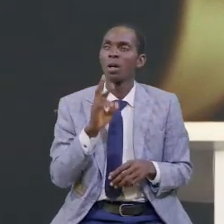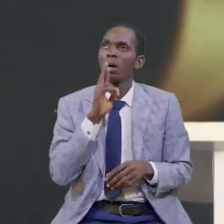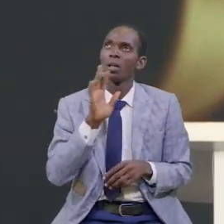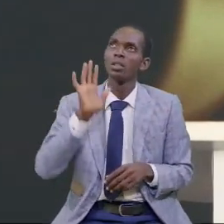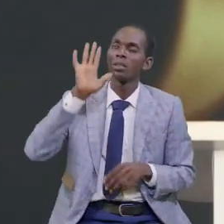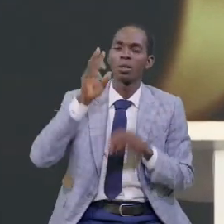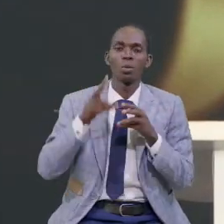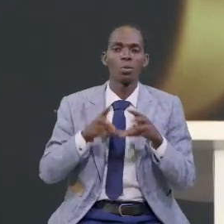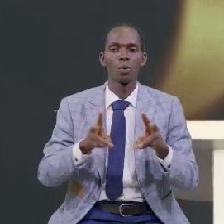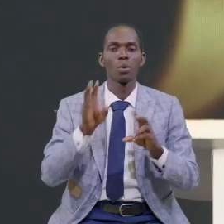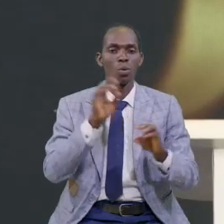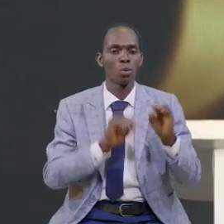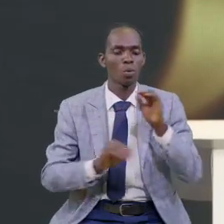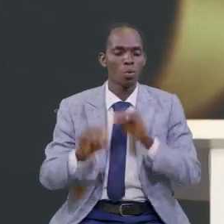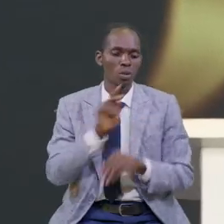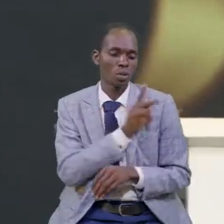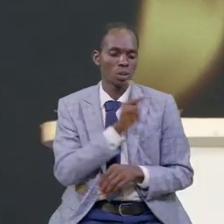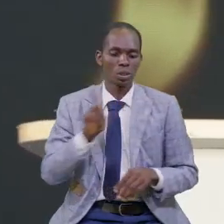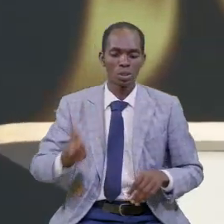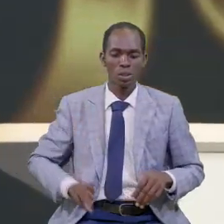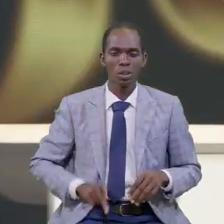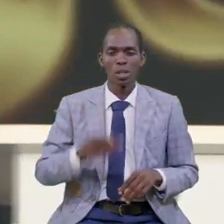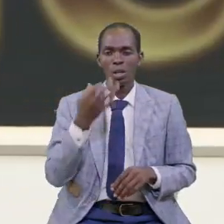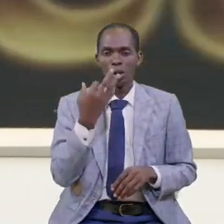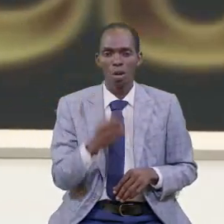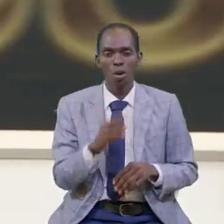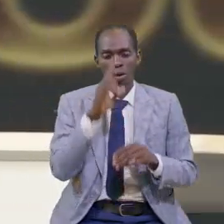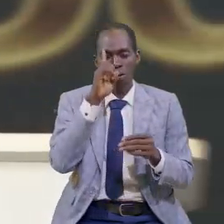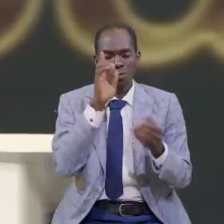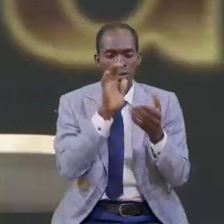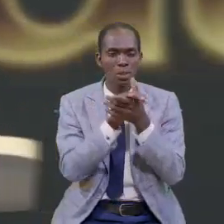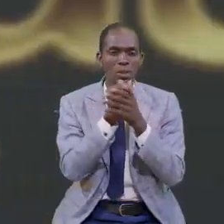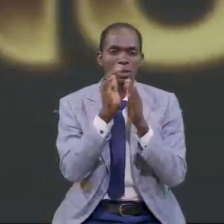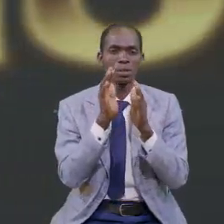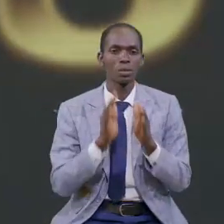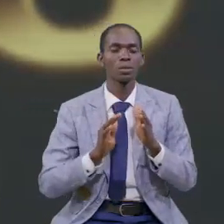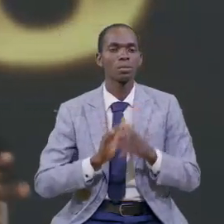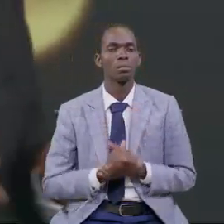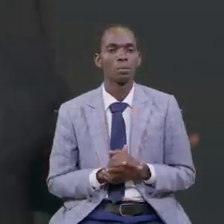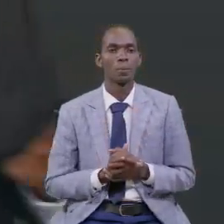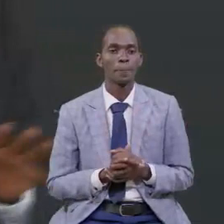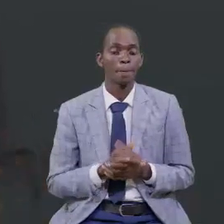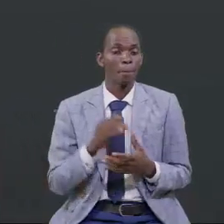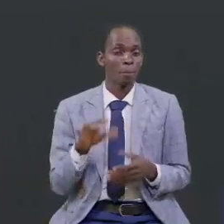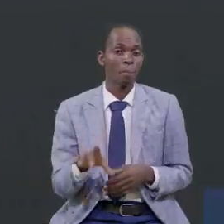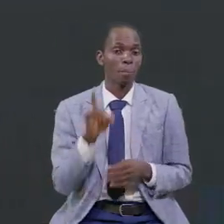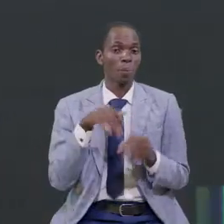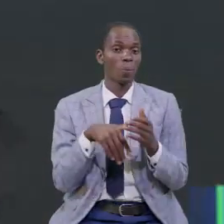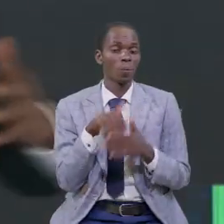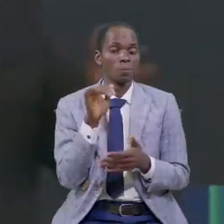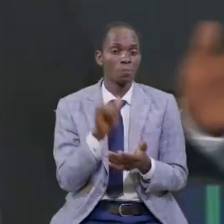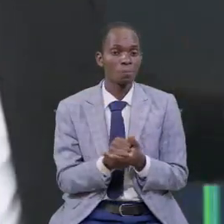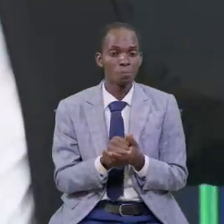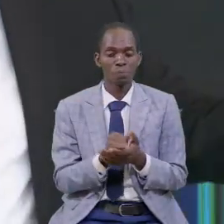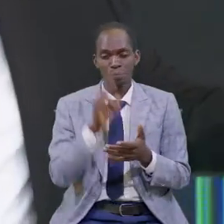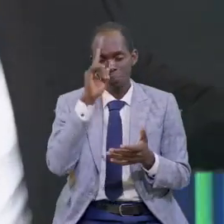of Saints. The King of Saints. You discover that believers are